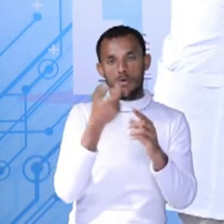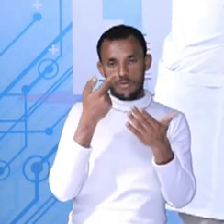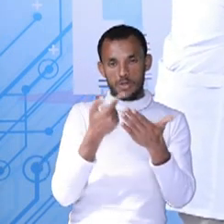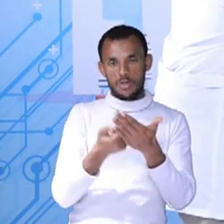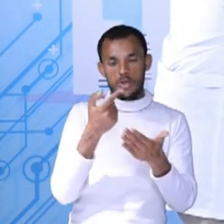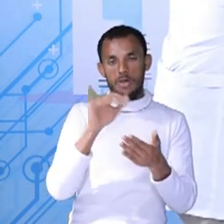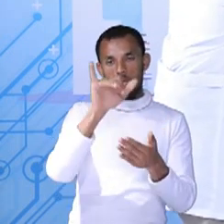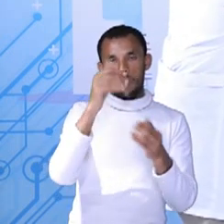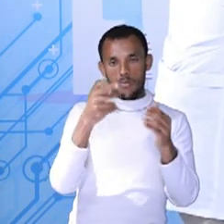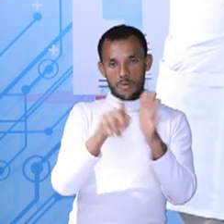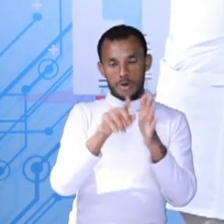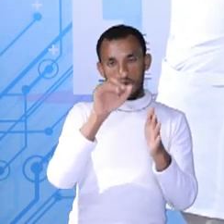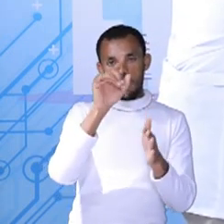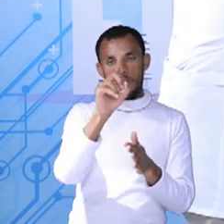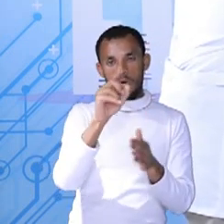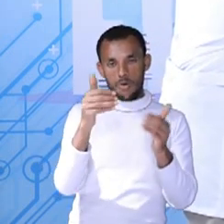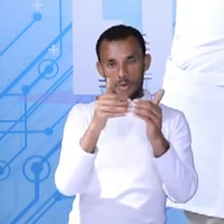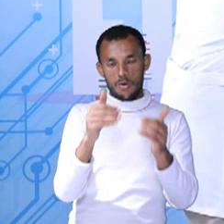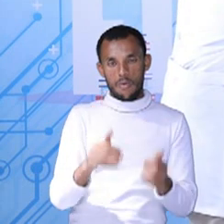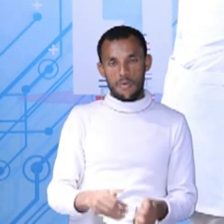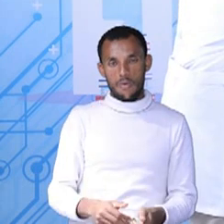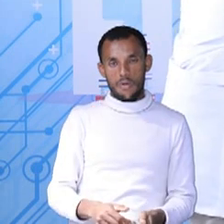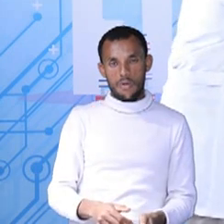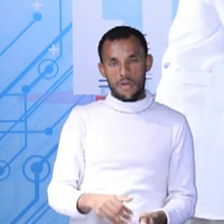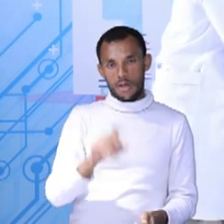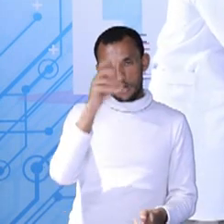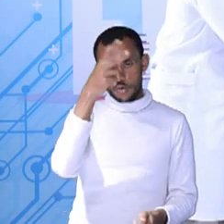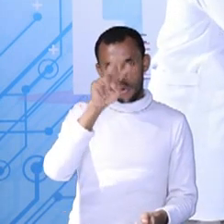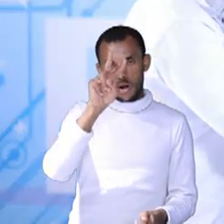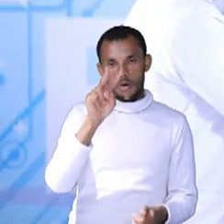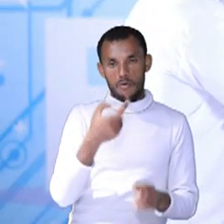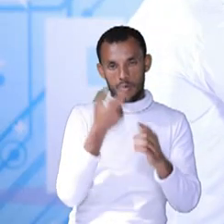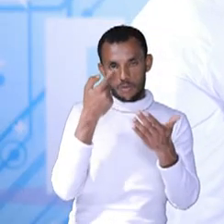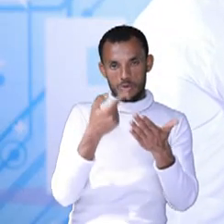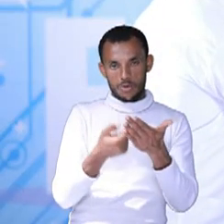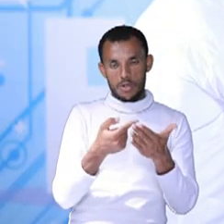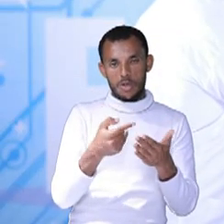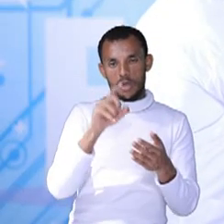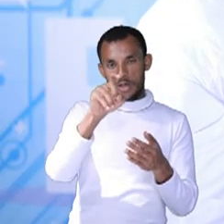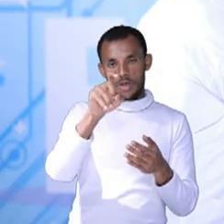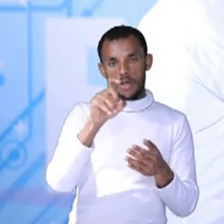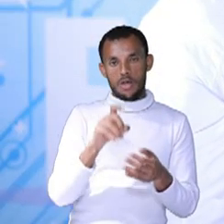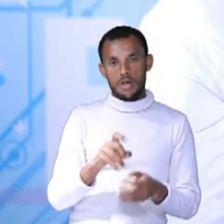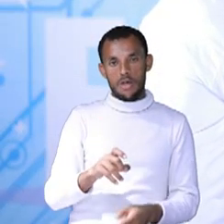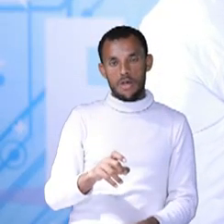this, y minus 1 is equal to this x squared. From this, x